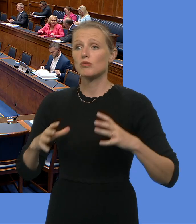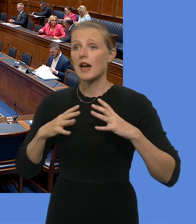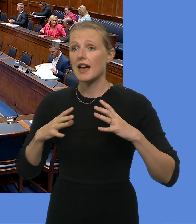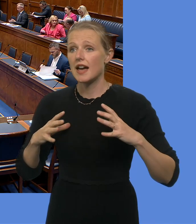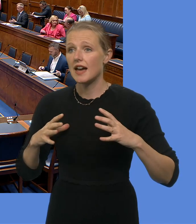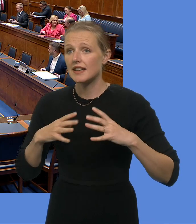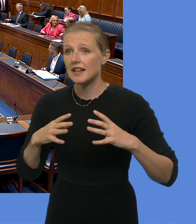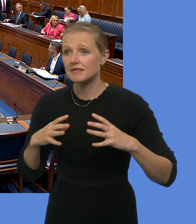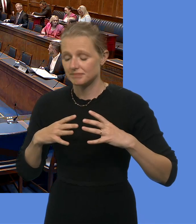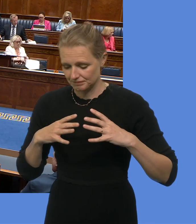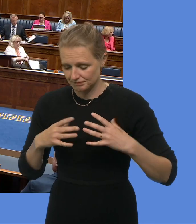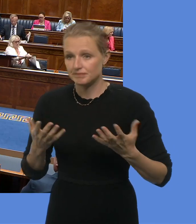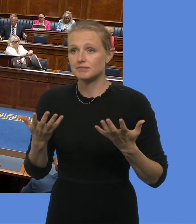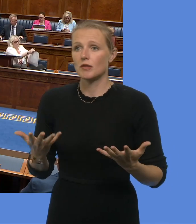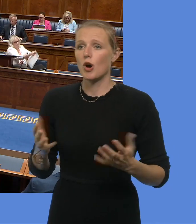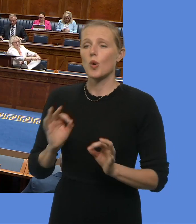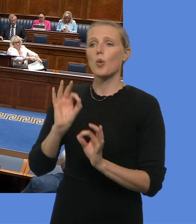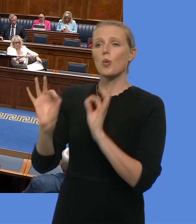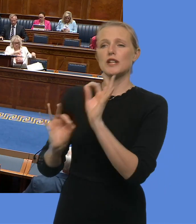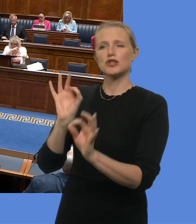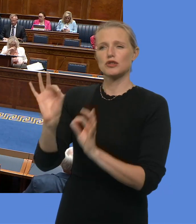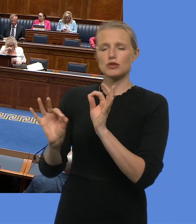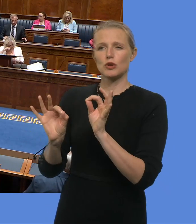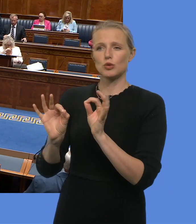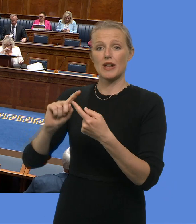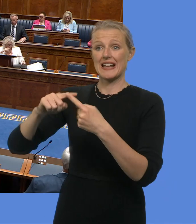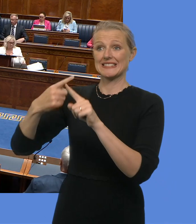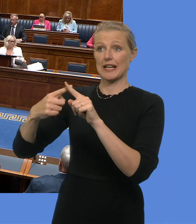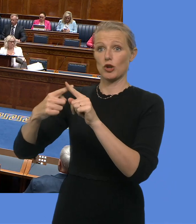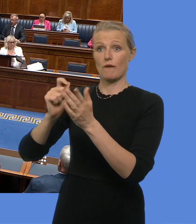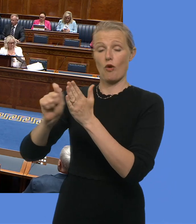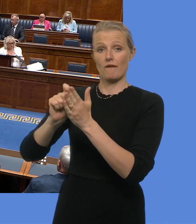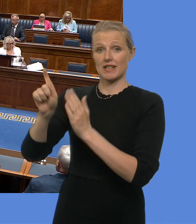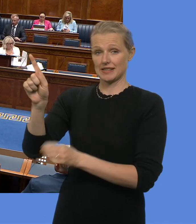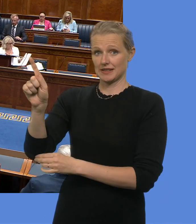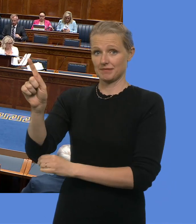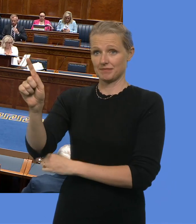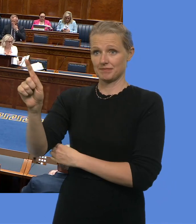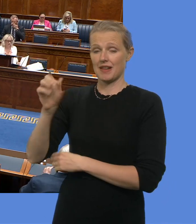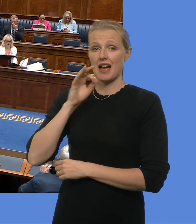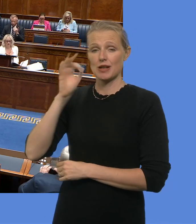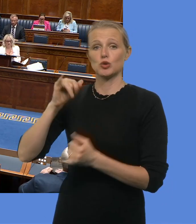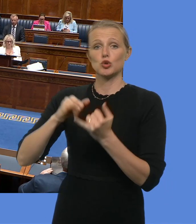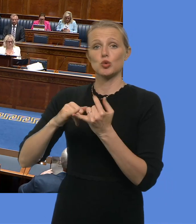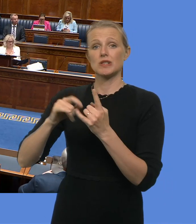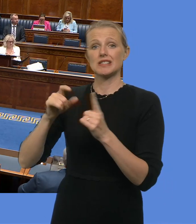We move to questions to the Executive Office, and I call Mr. Stuart Dixon.